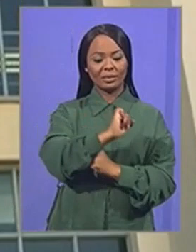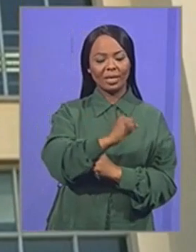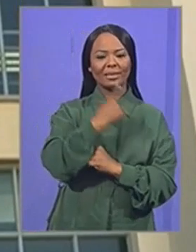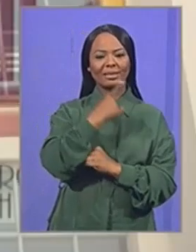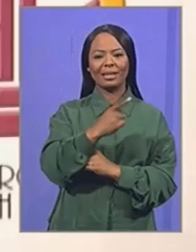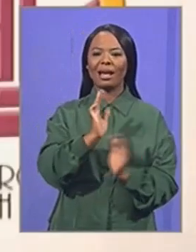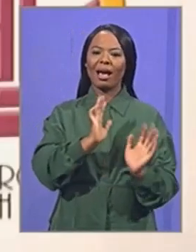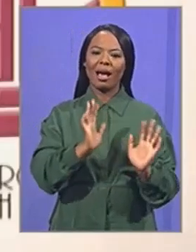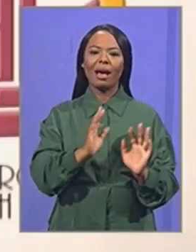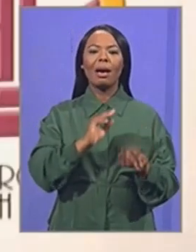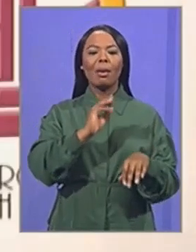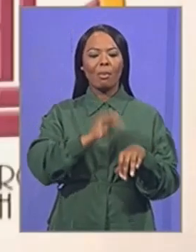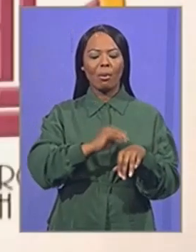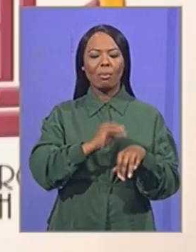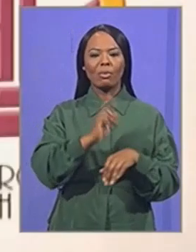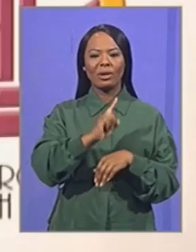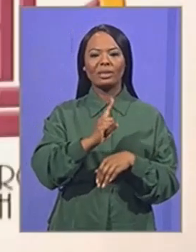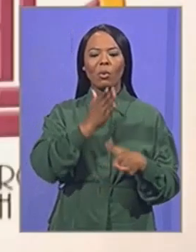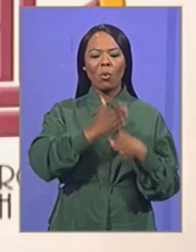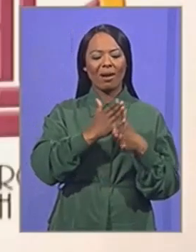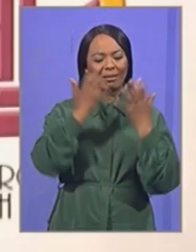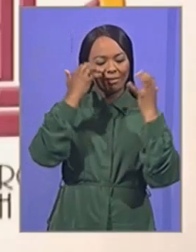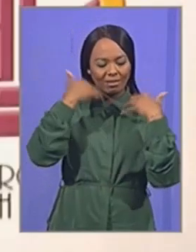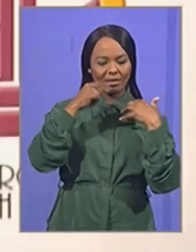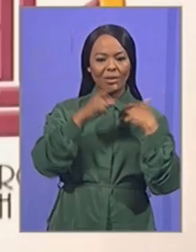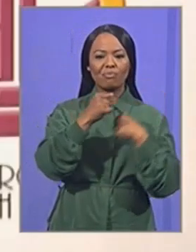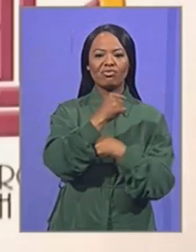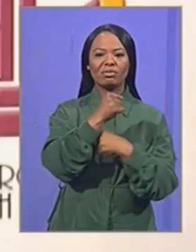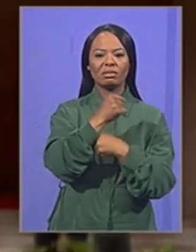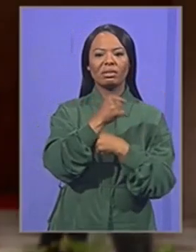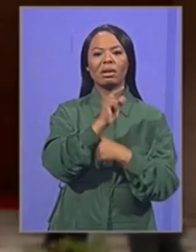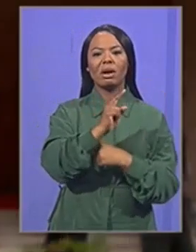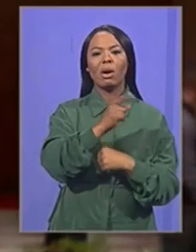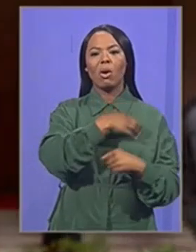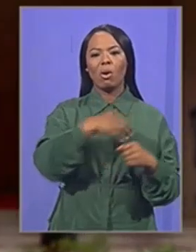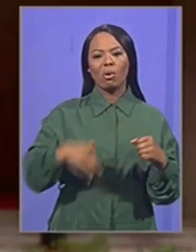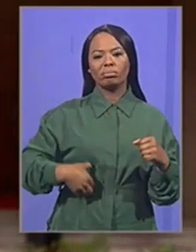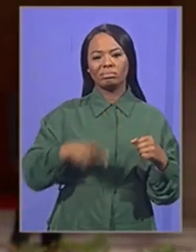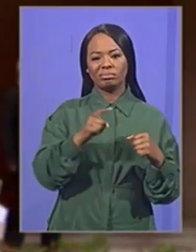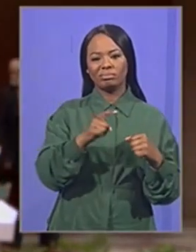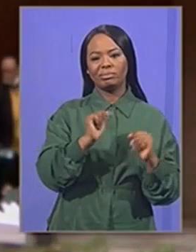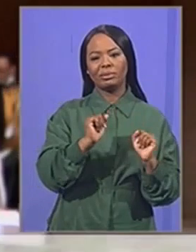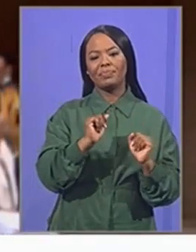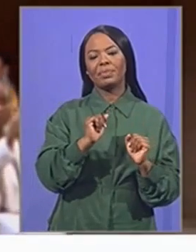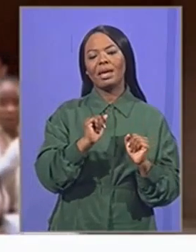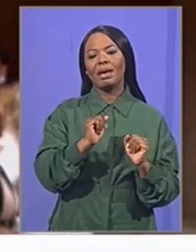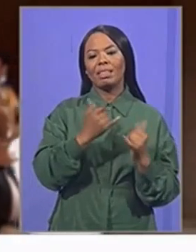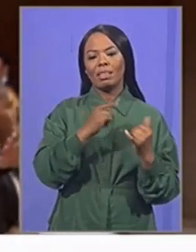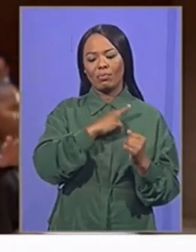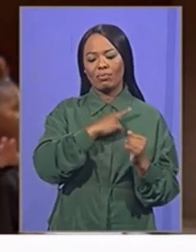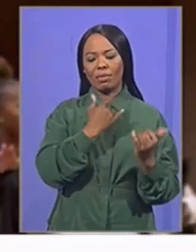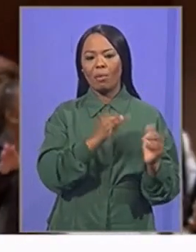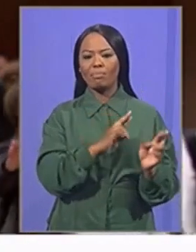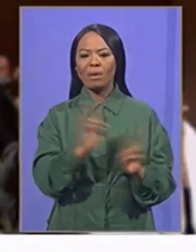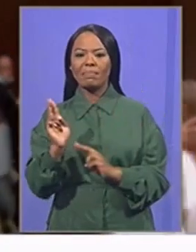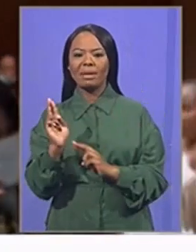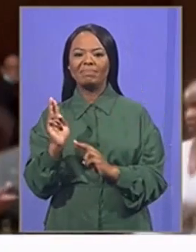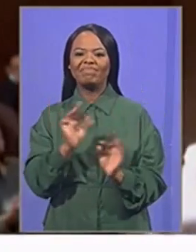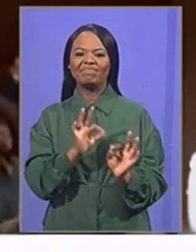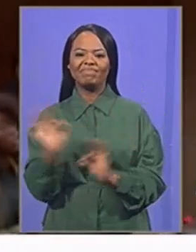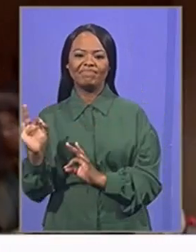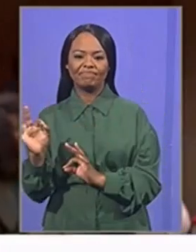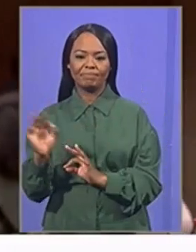ke kantle ya fa ana le tiro e ntsi. The threat of the subpoena was unnecessary in our view because the President's legal